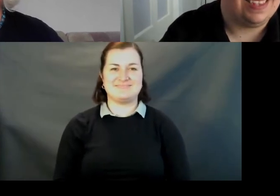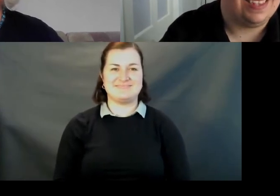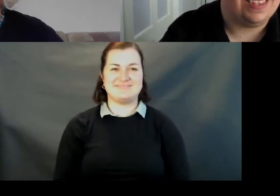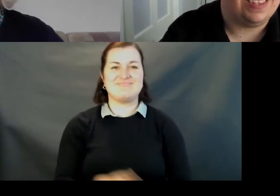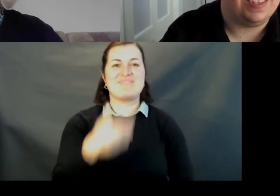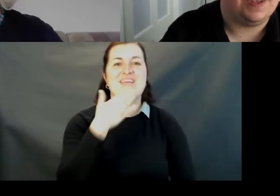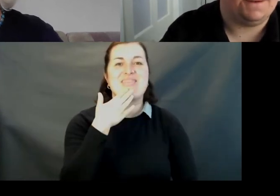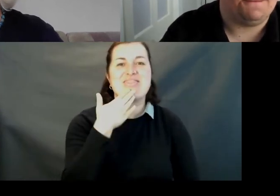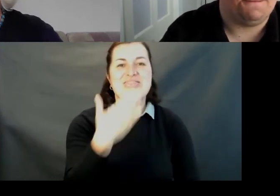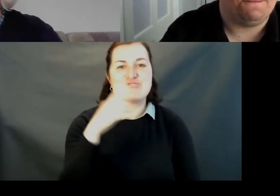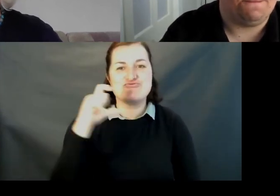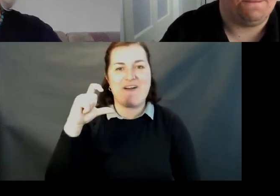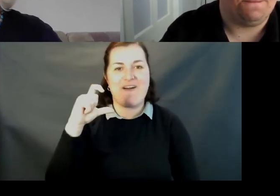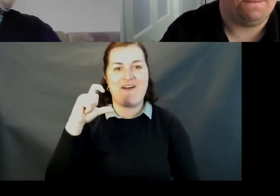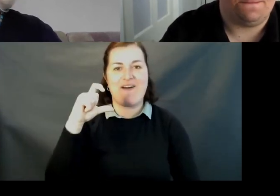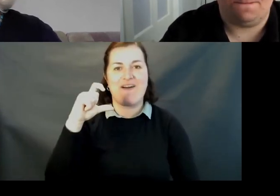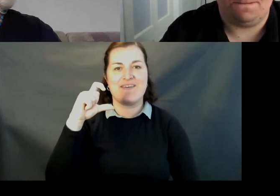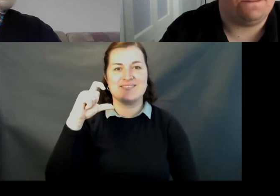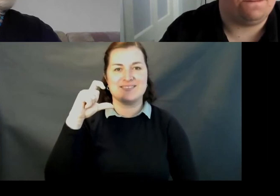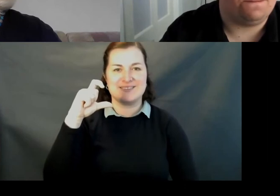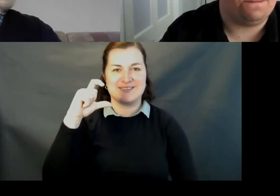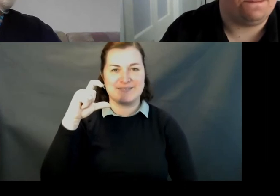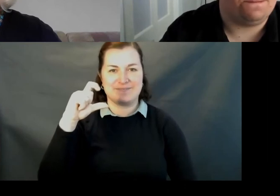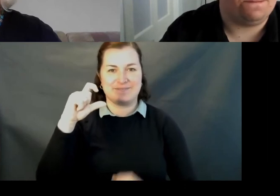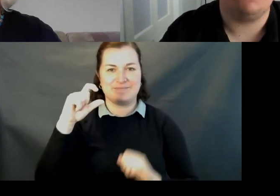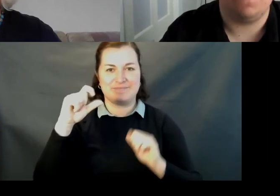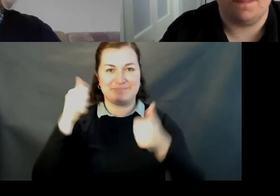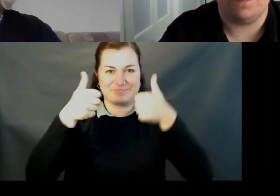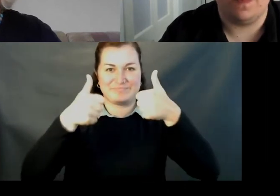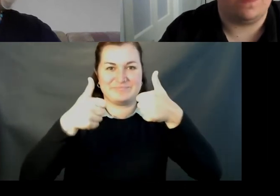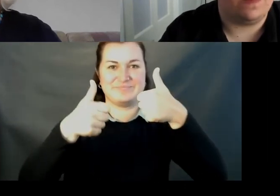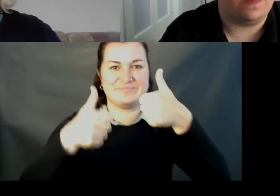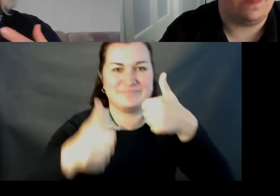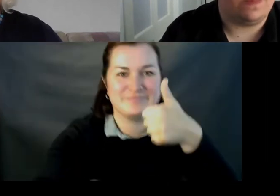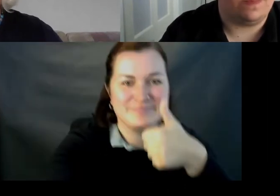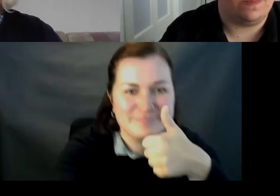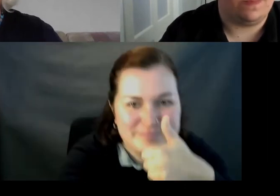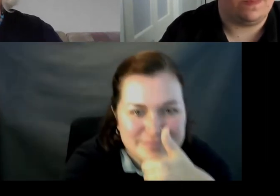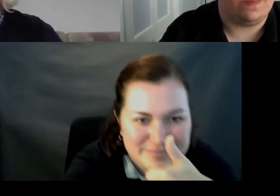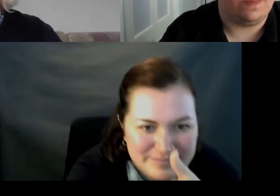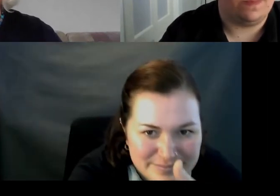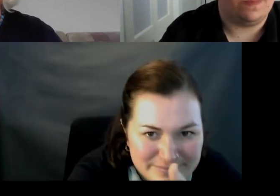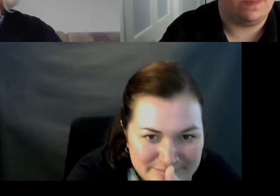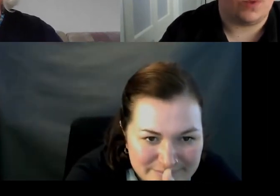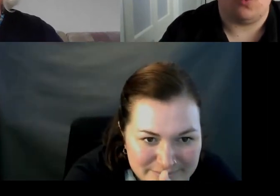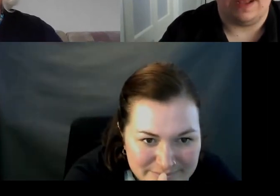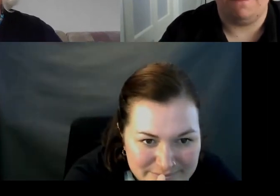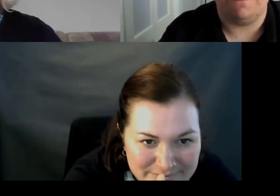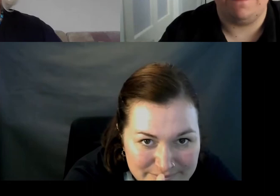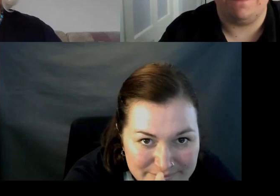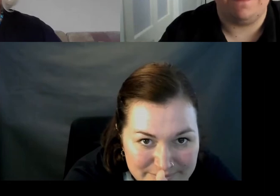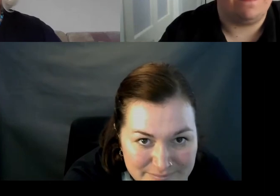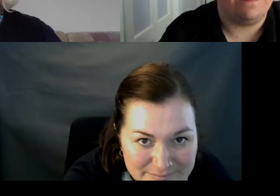Thanks, Charles. There's some things going on in the chat, which I'm sure that Paul will share with you about some kind of marketing.